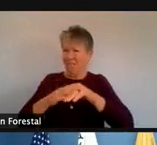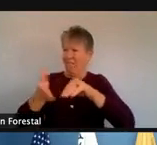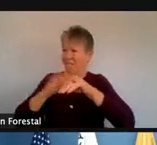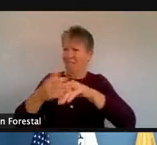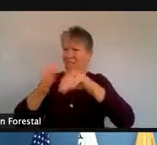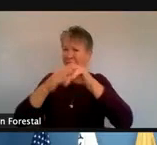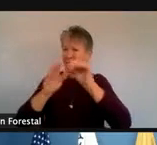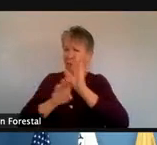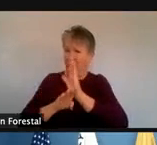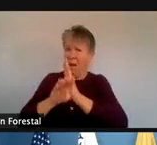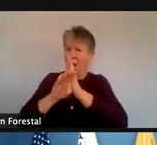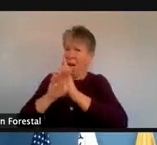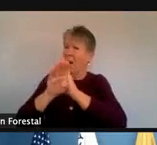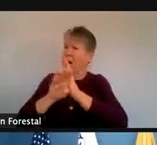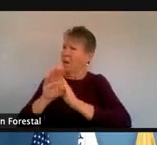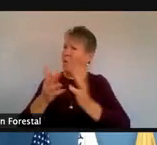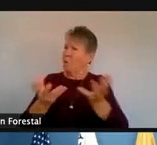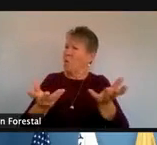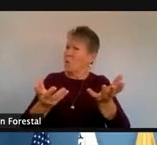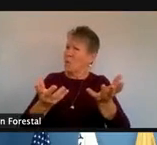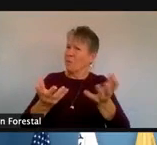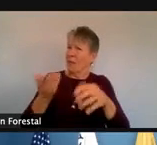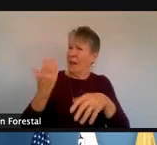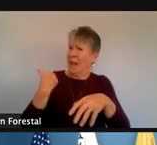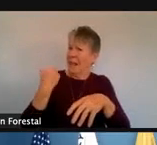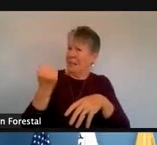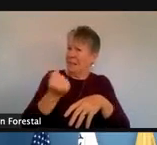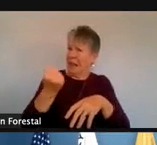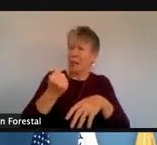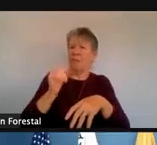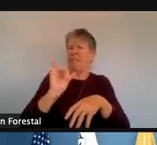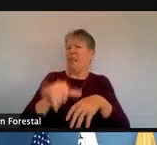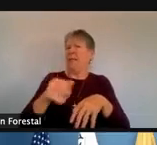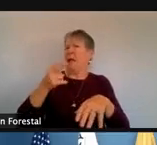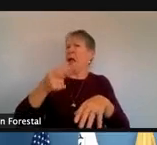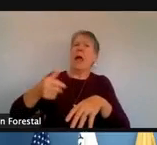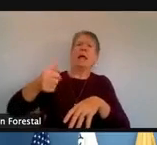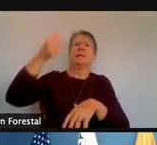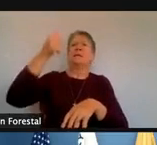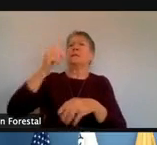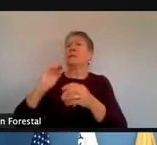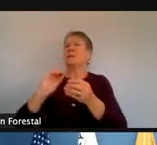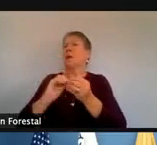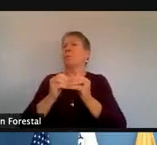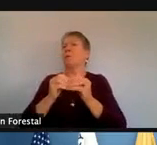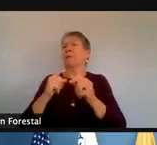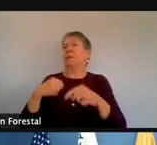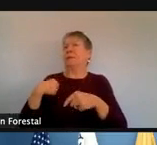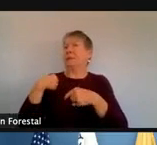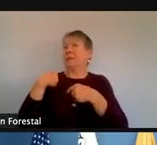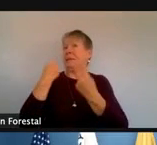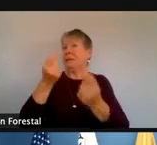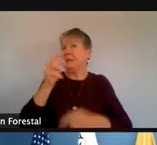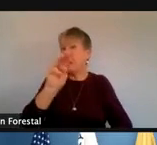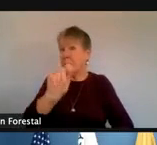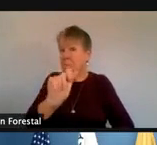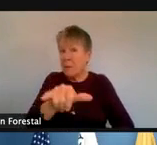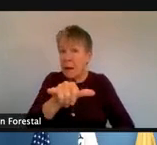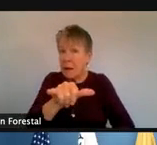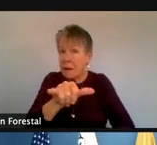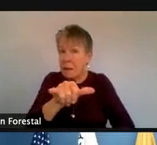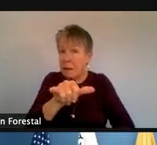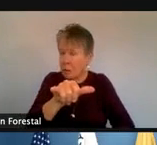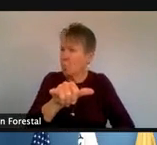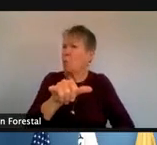May. And now with flu season upon us, it is urgent that we keep up the fight by wearing face coverings,